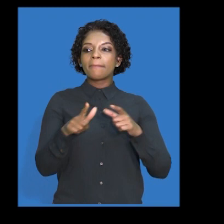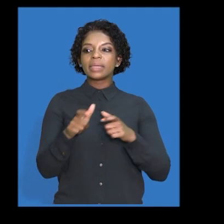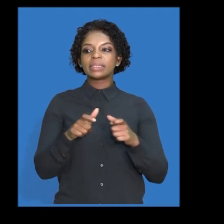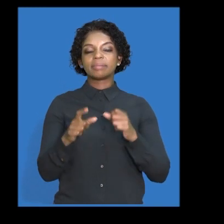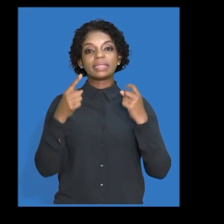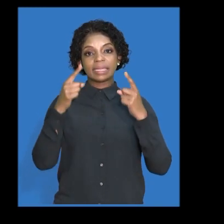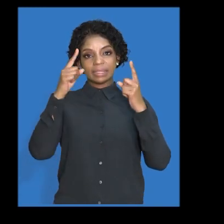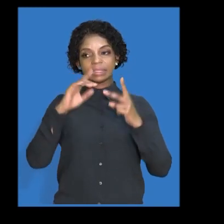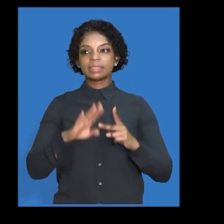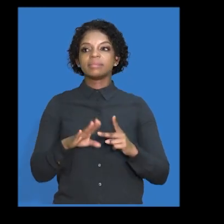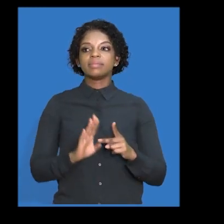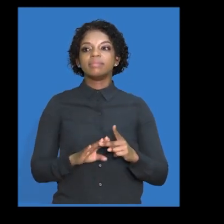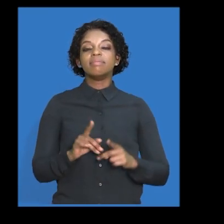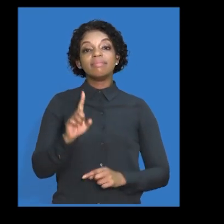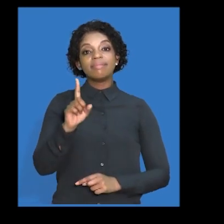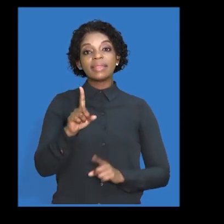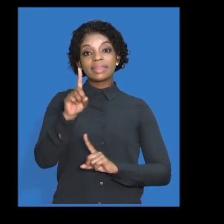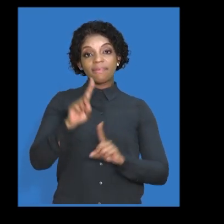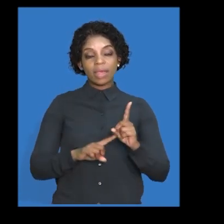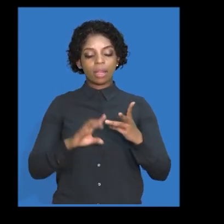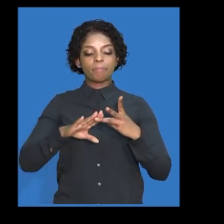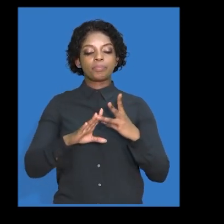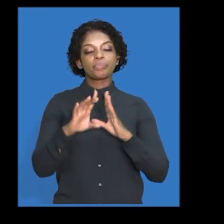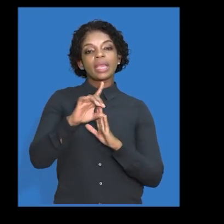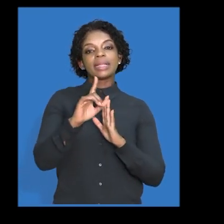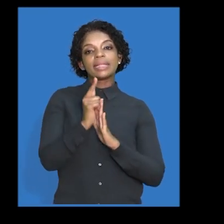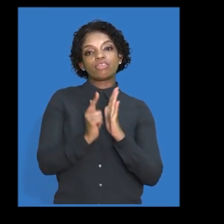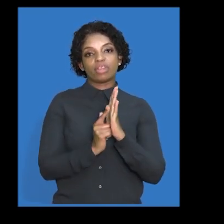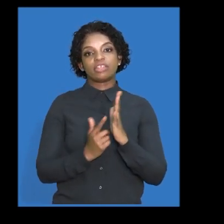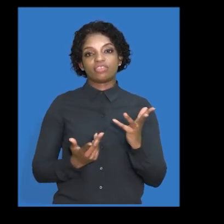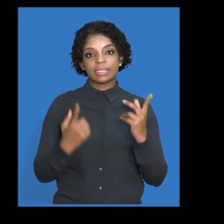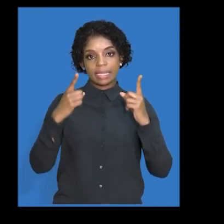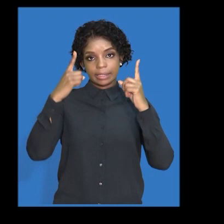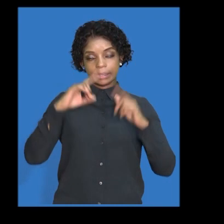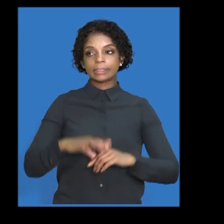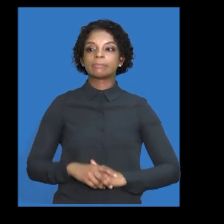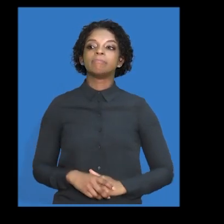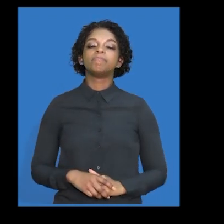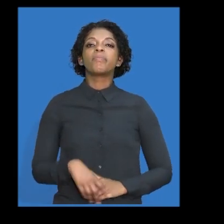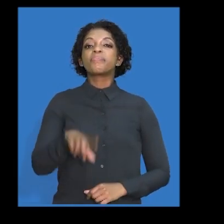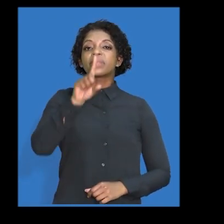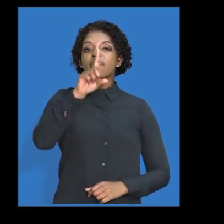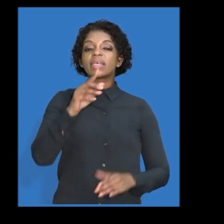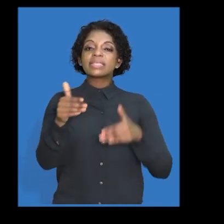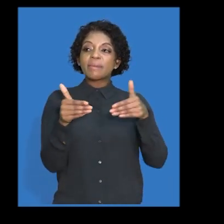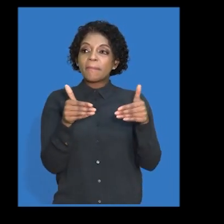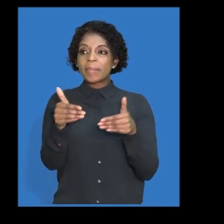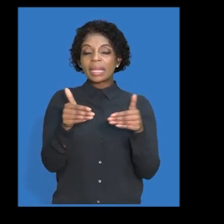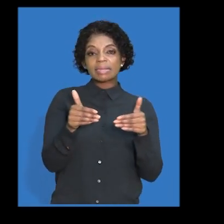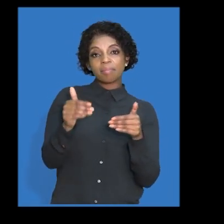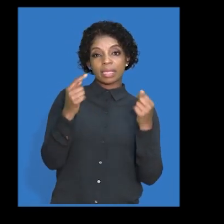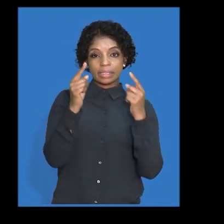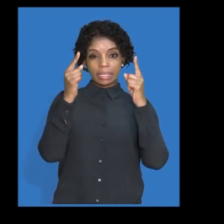and legislation success. Right, so the first one for management success, it is managed by at least